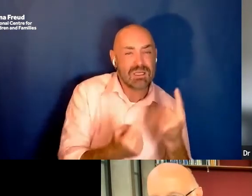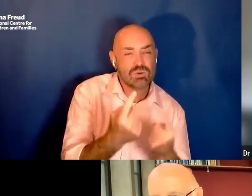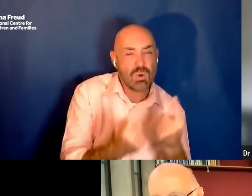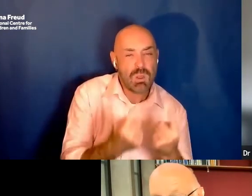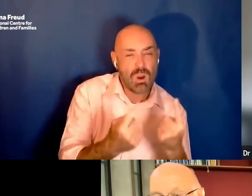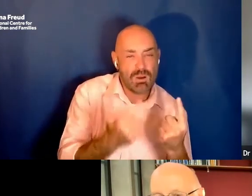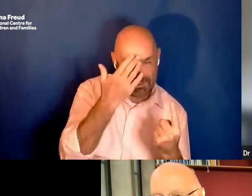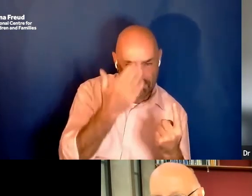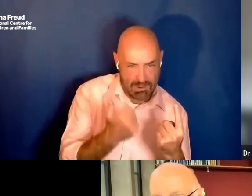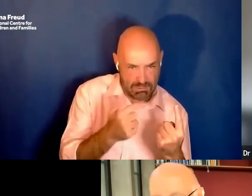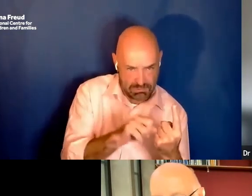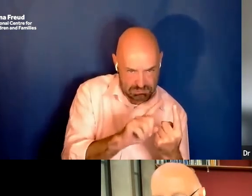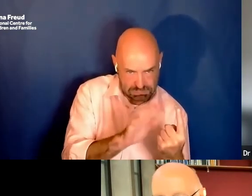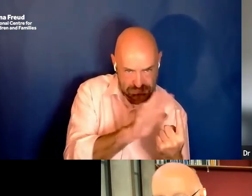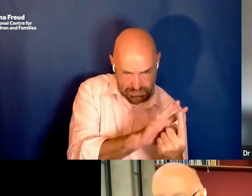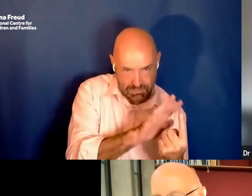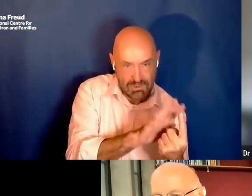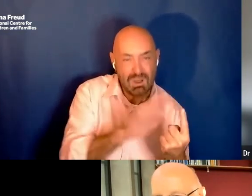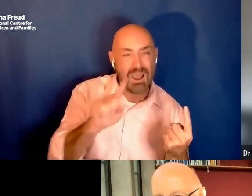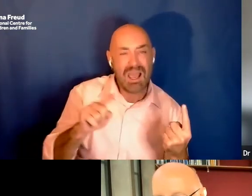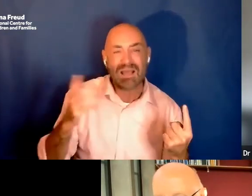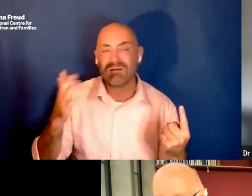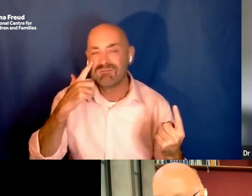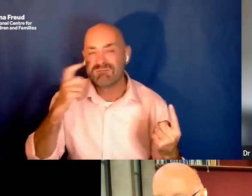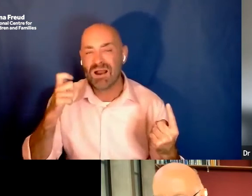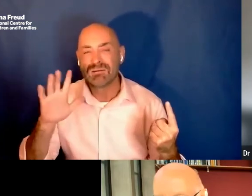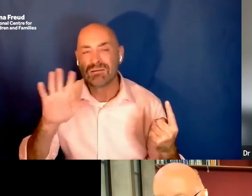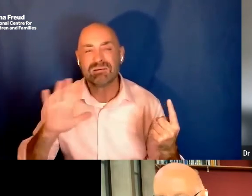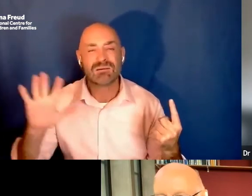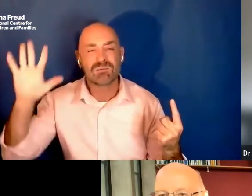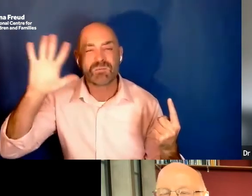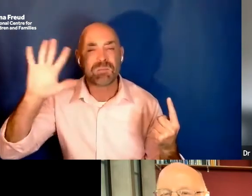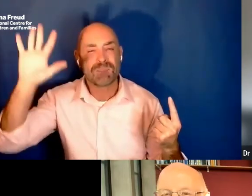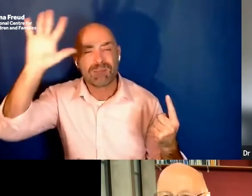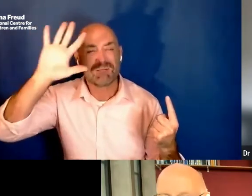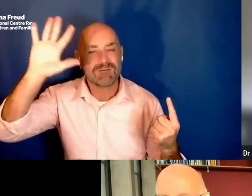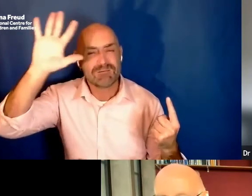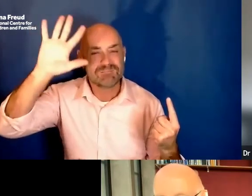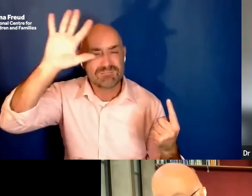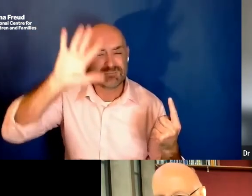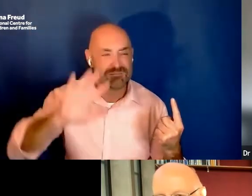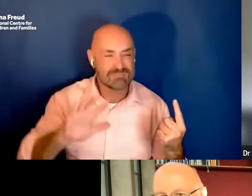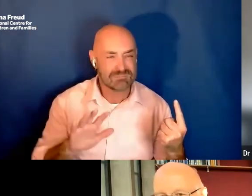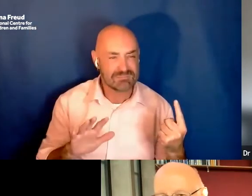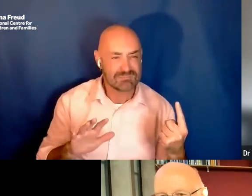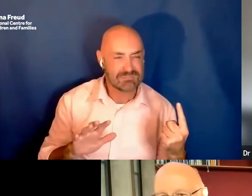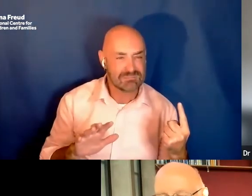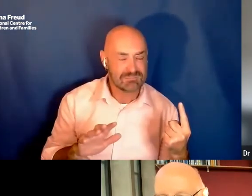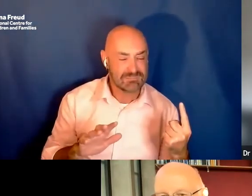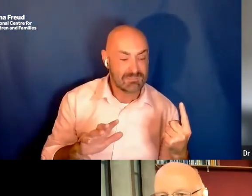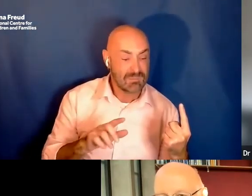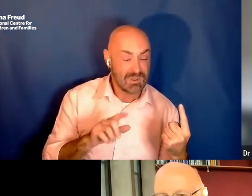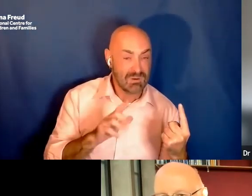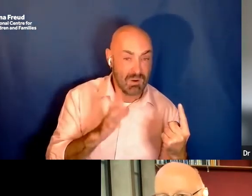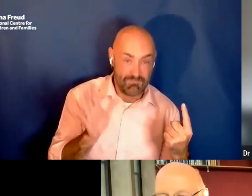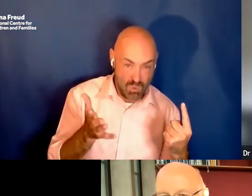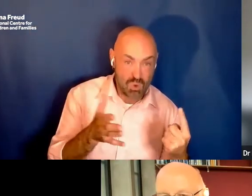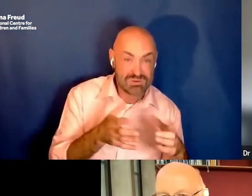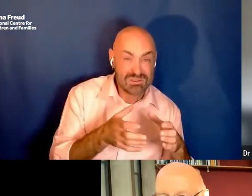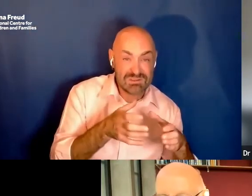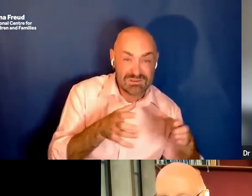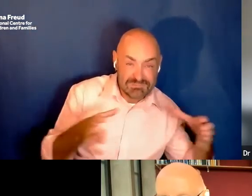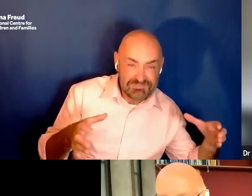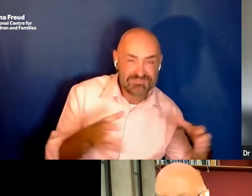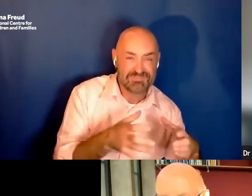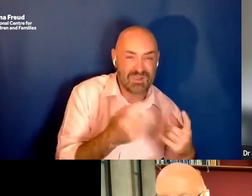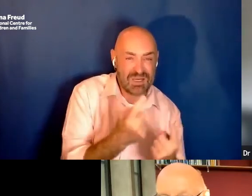as well as finding solutions to mental health problems that we might have with each other together rather